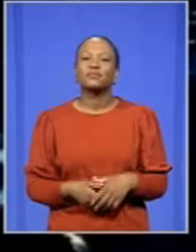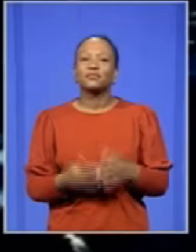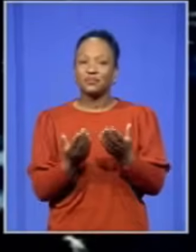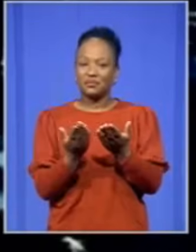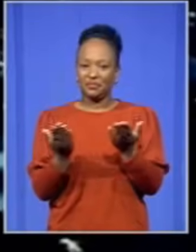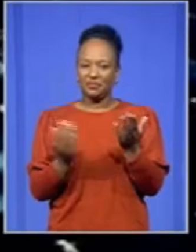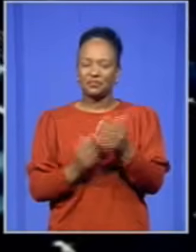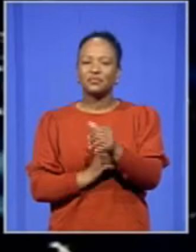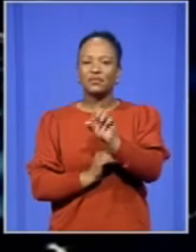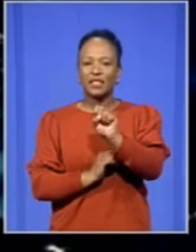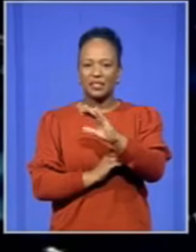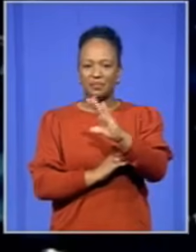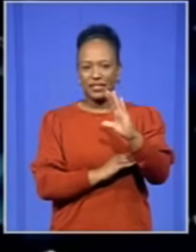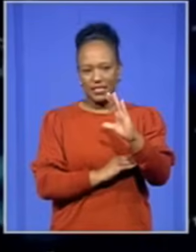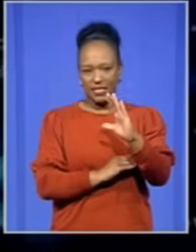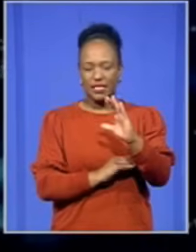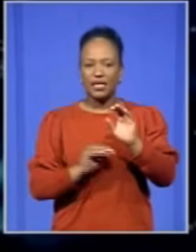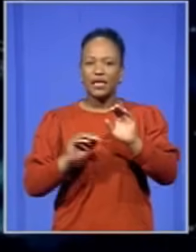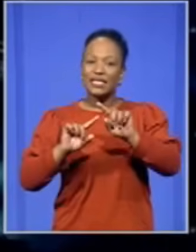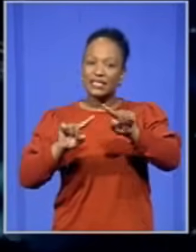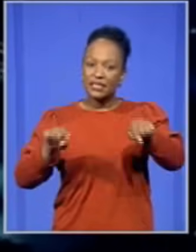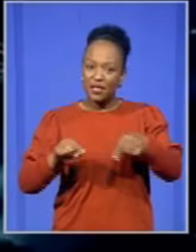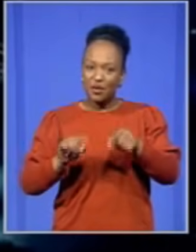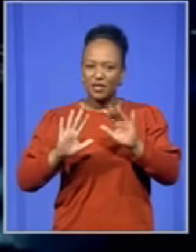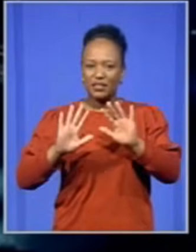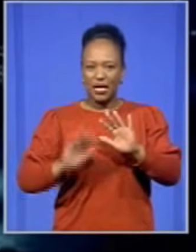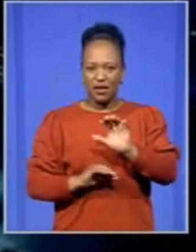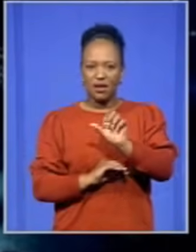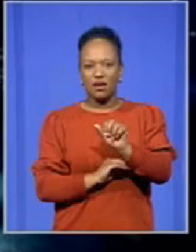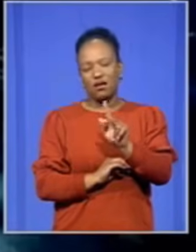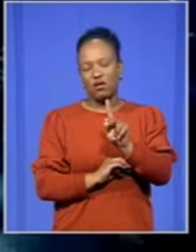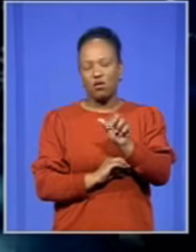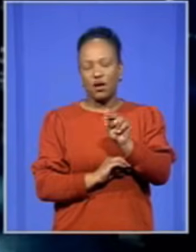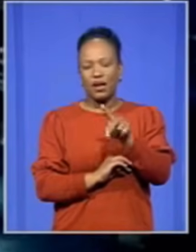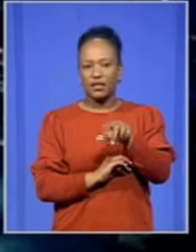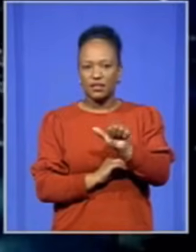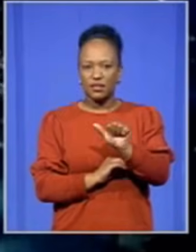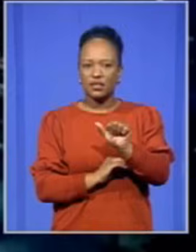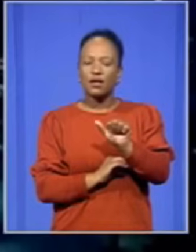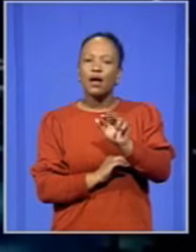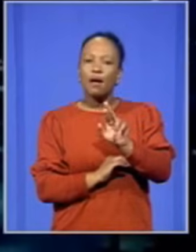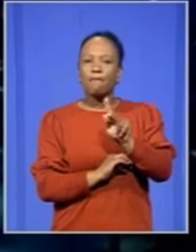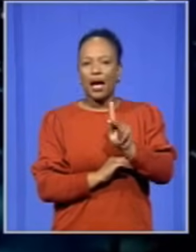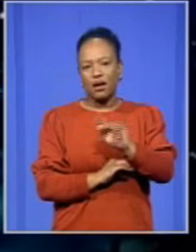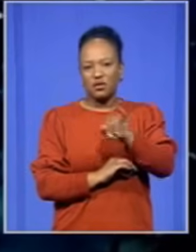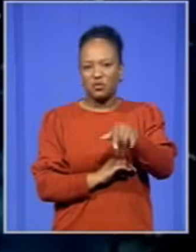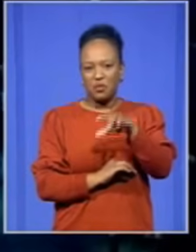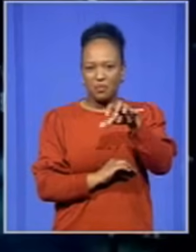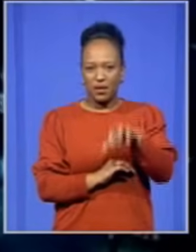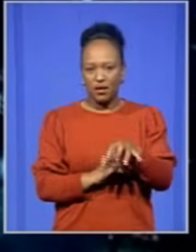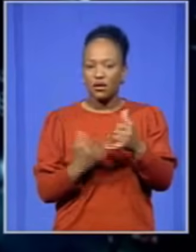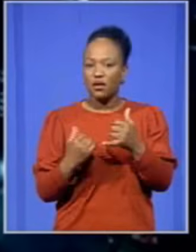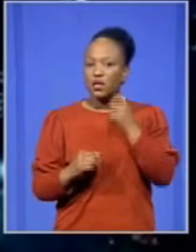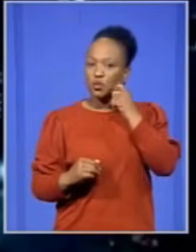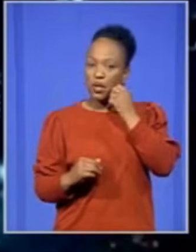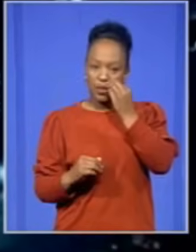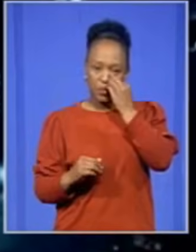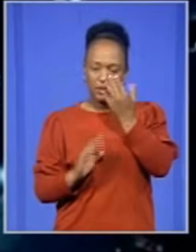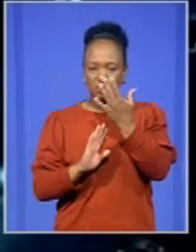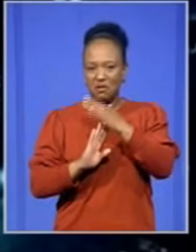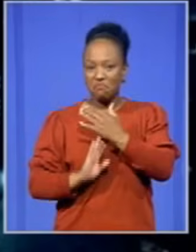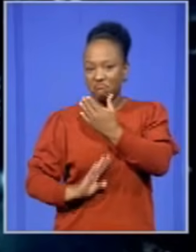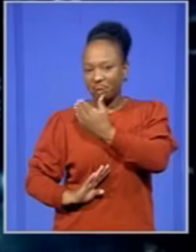Tlhamalalo go tswa SABC Studio 10 Auckland Park, Johannesburg. Le go tlisetsa kgaso ya dikgang tsa